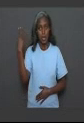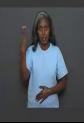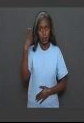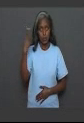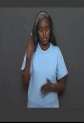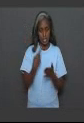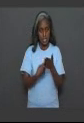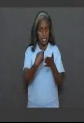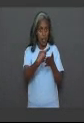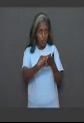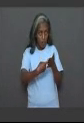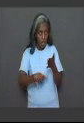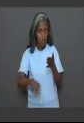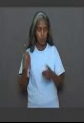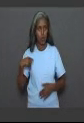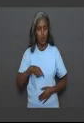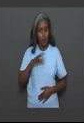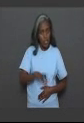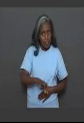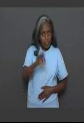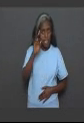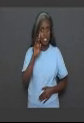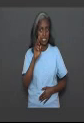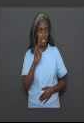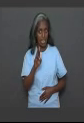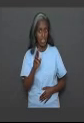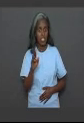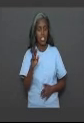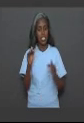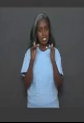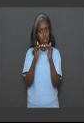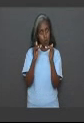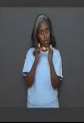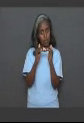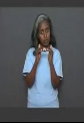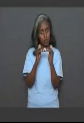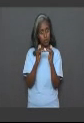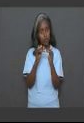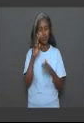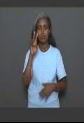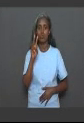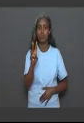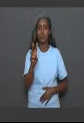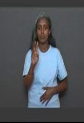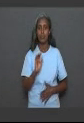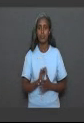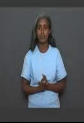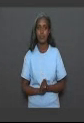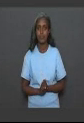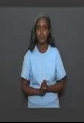By using these values, we find that r is equal to 2.